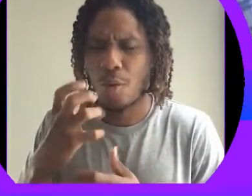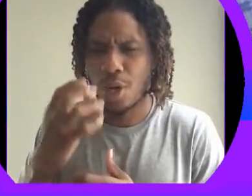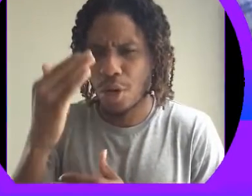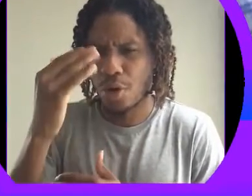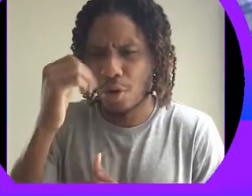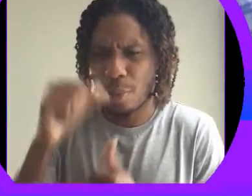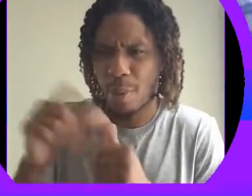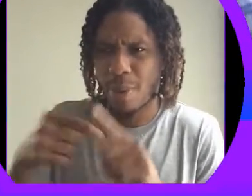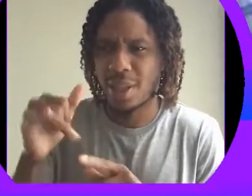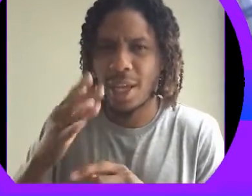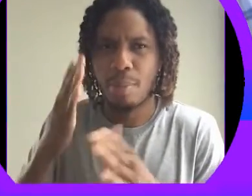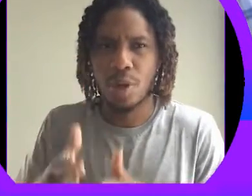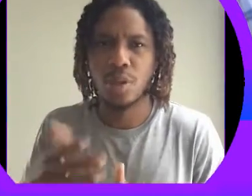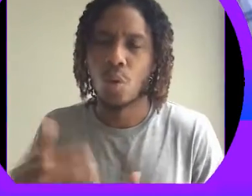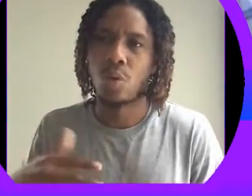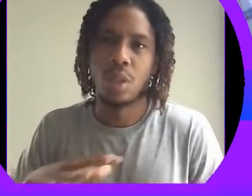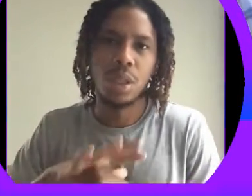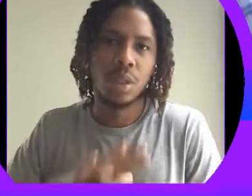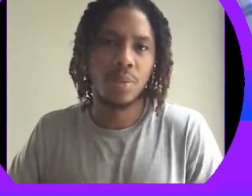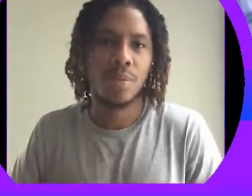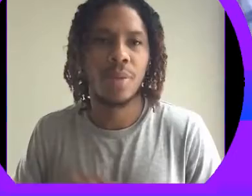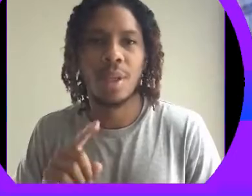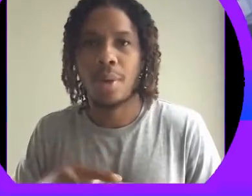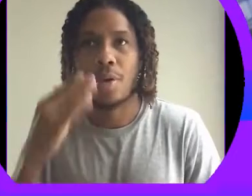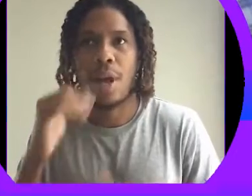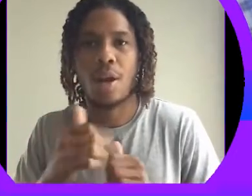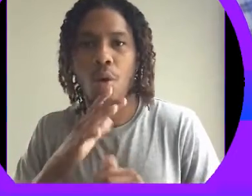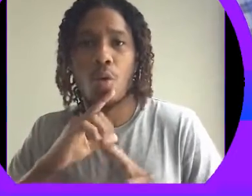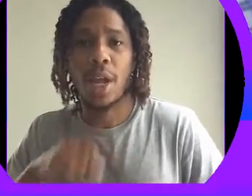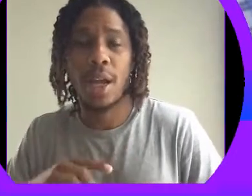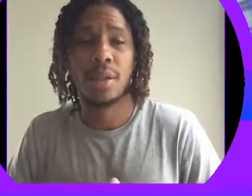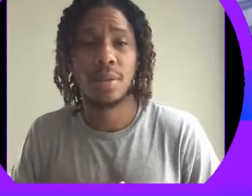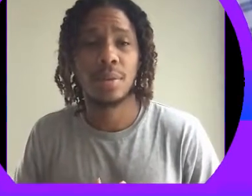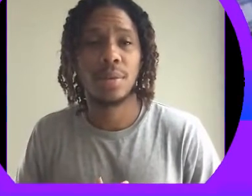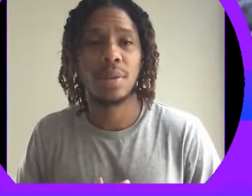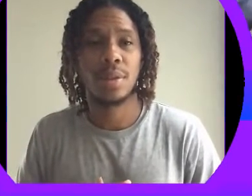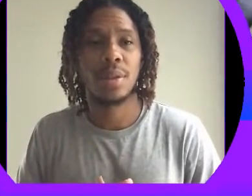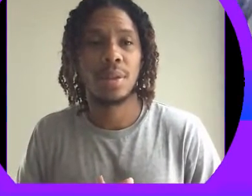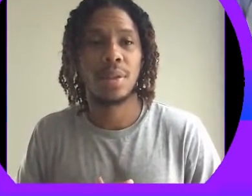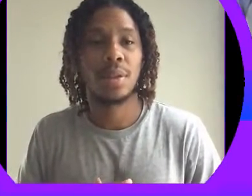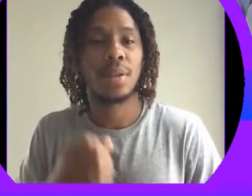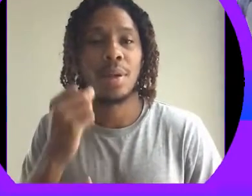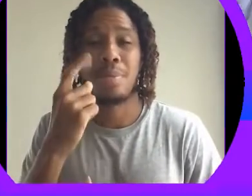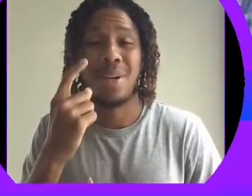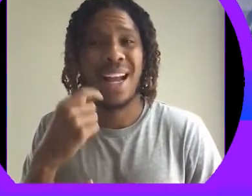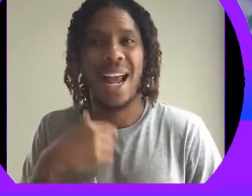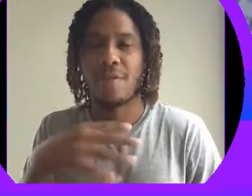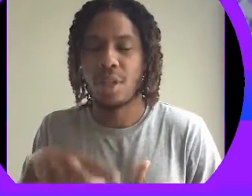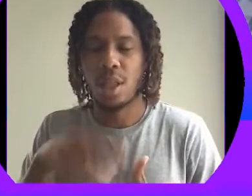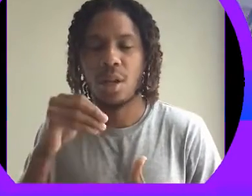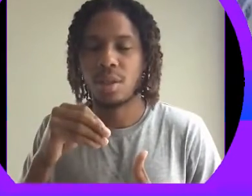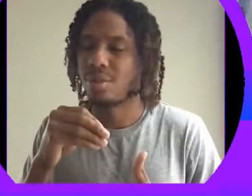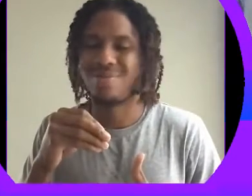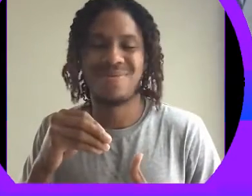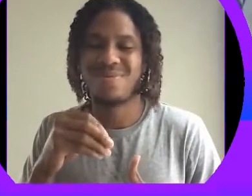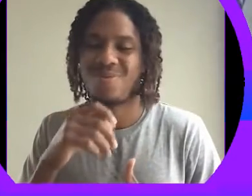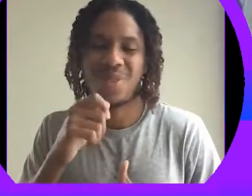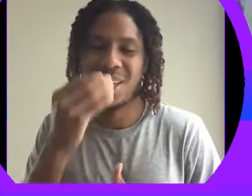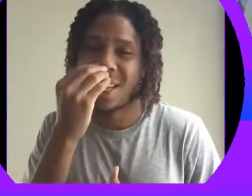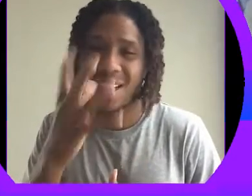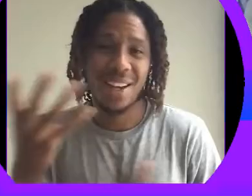that person is stressful. I don't know how they're going to react. But then that's when I have to learn not to care.